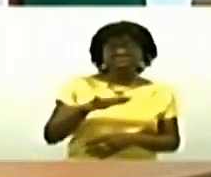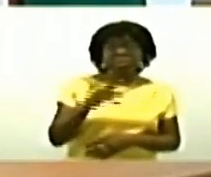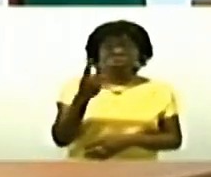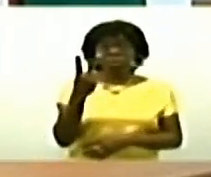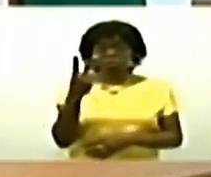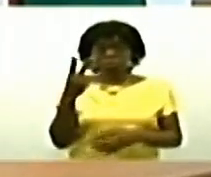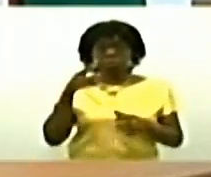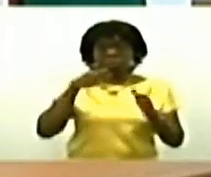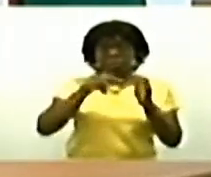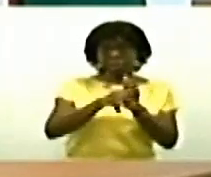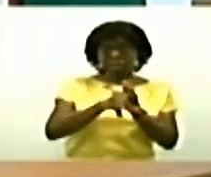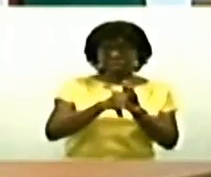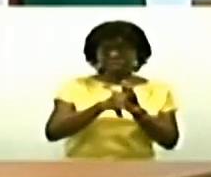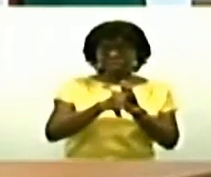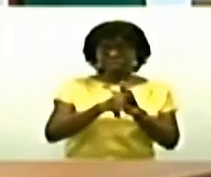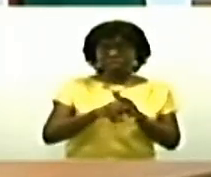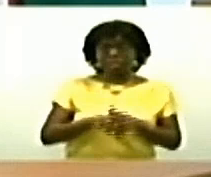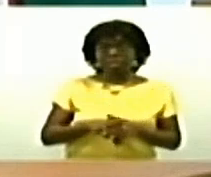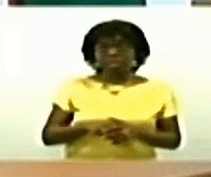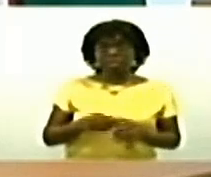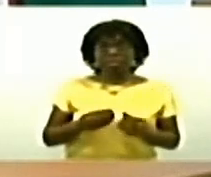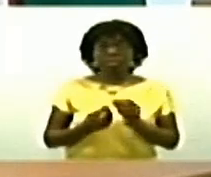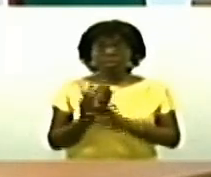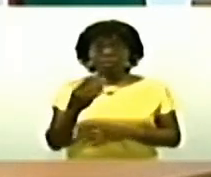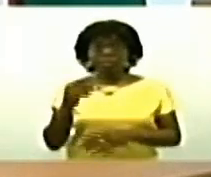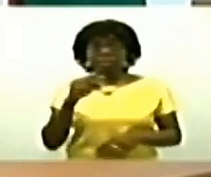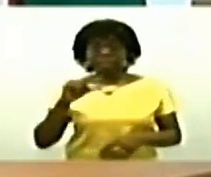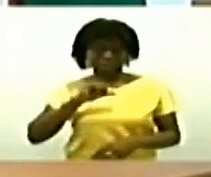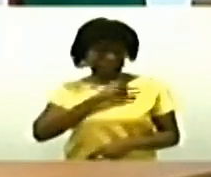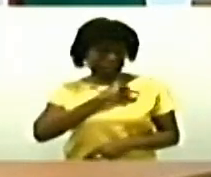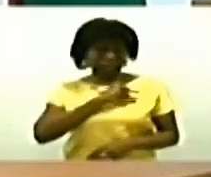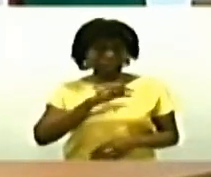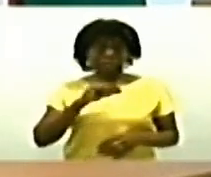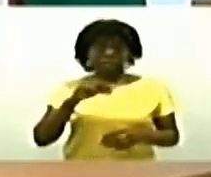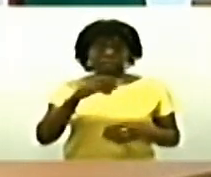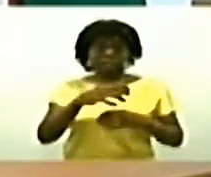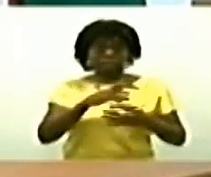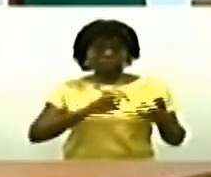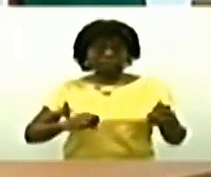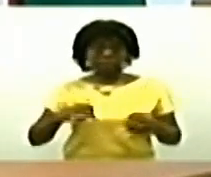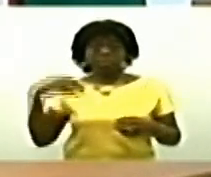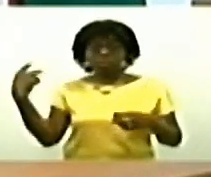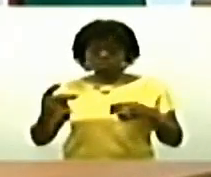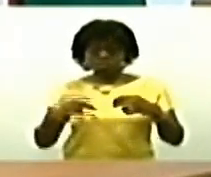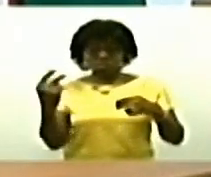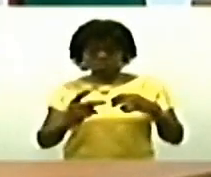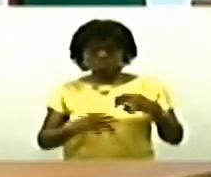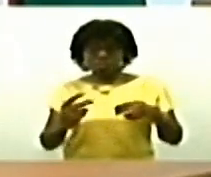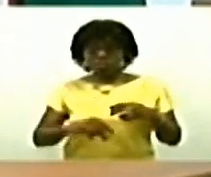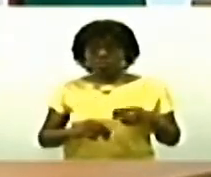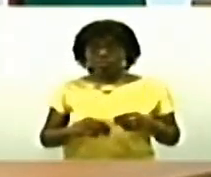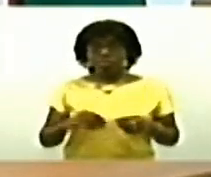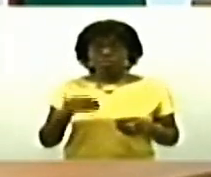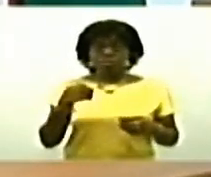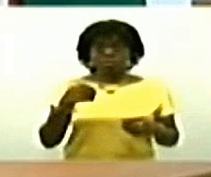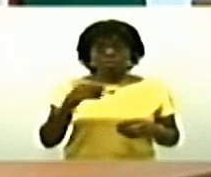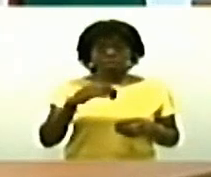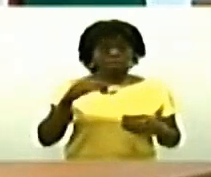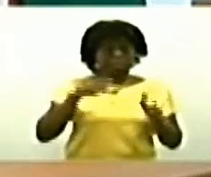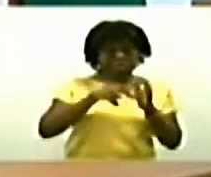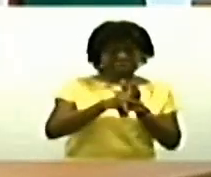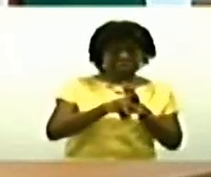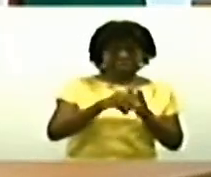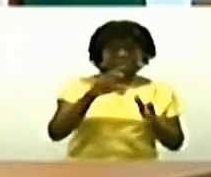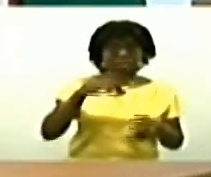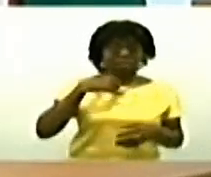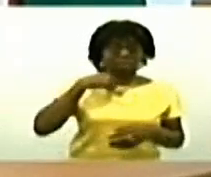When I grew up, you were found guilty of rape, you were flogged with a cat-o'-nine tail. You were found guilty of murder, you were